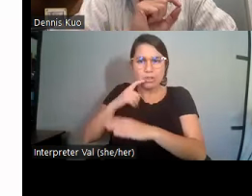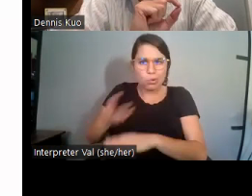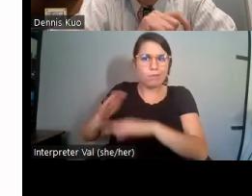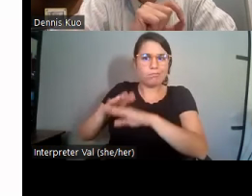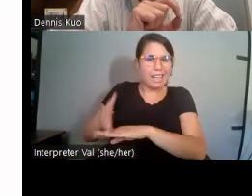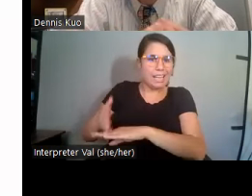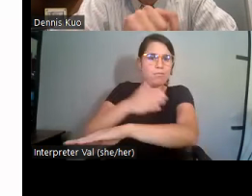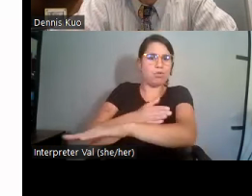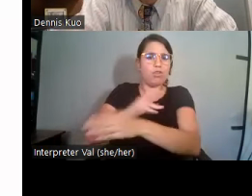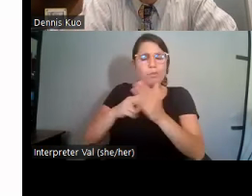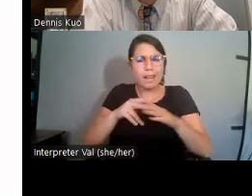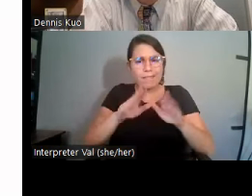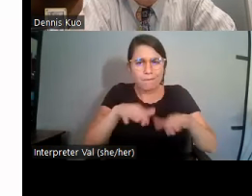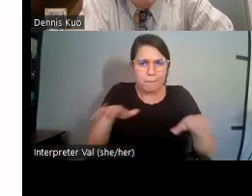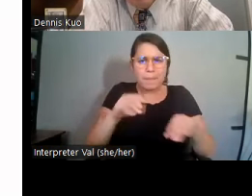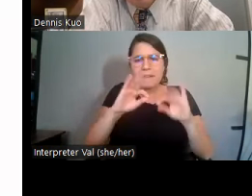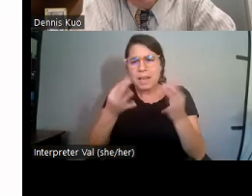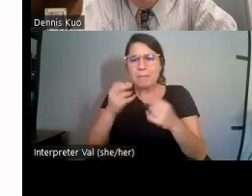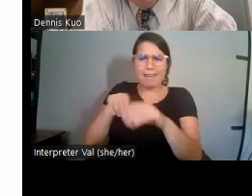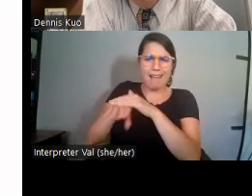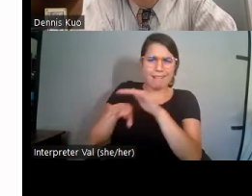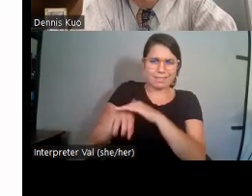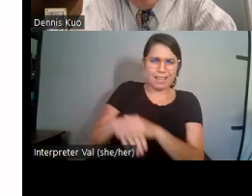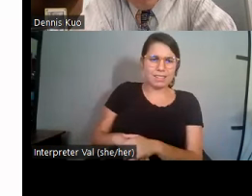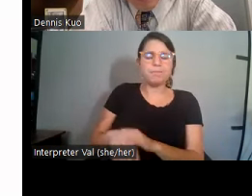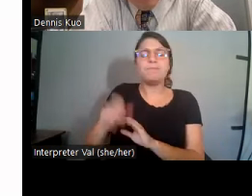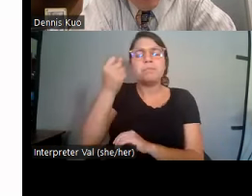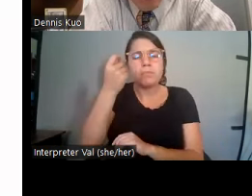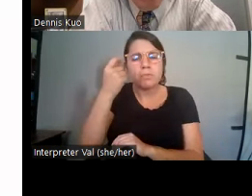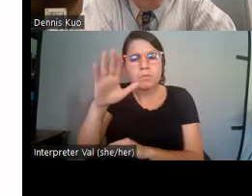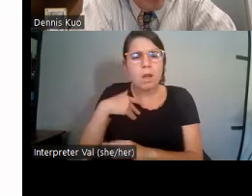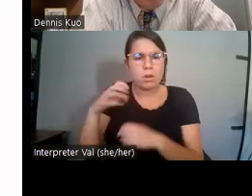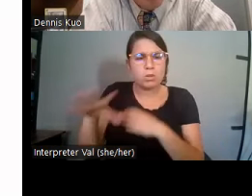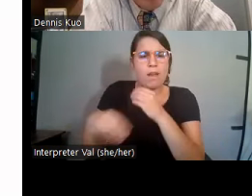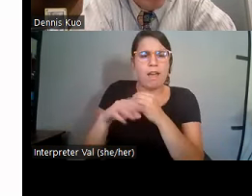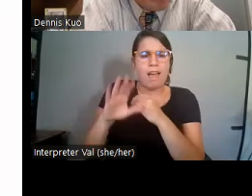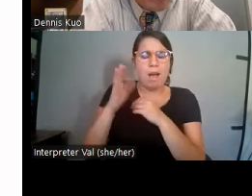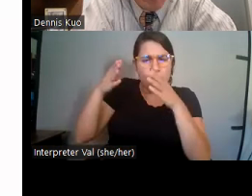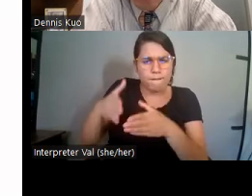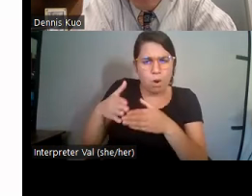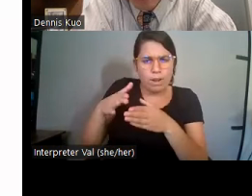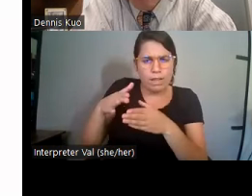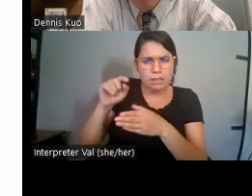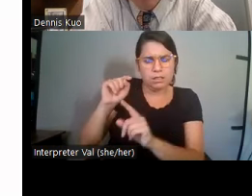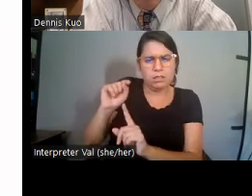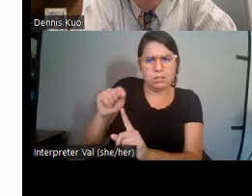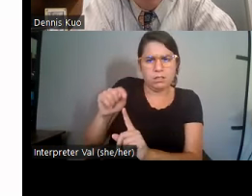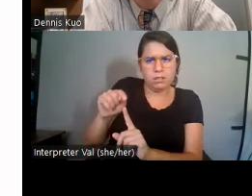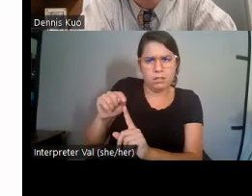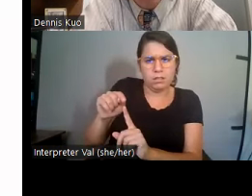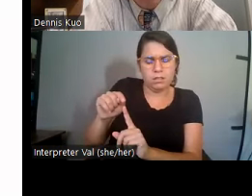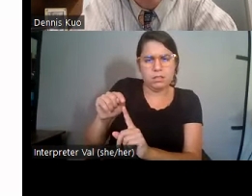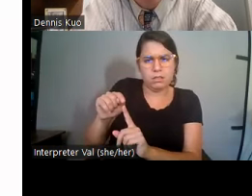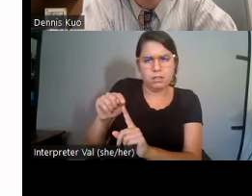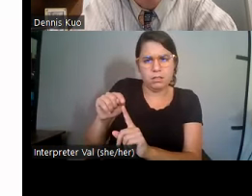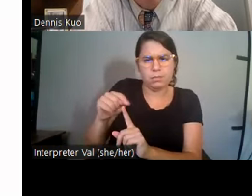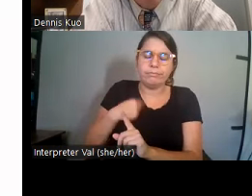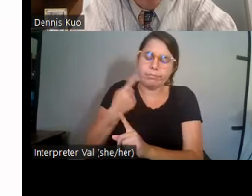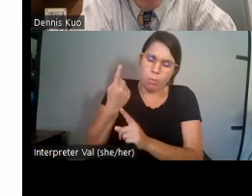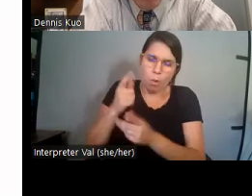An additional note about the access to services focus area, and I'll say this as one of the authors for